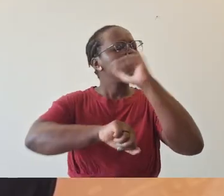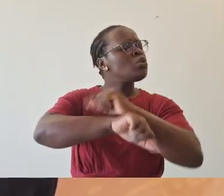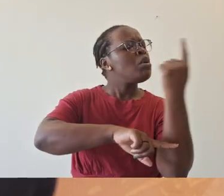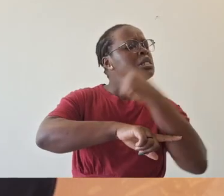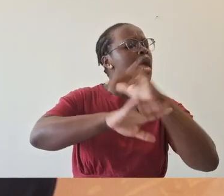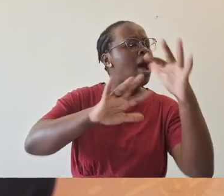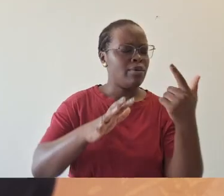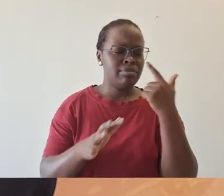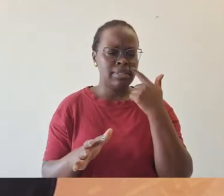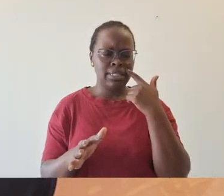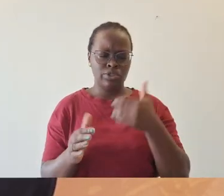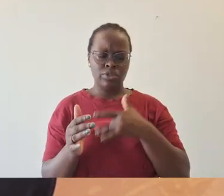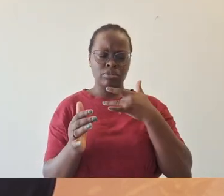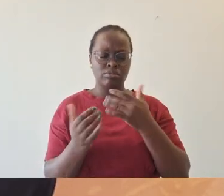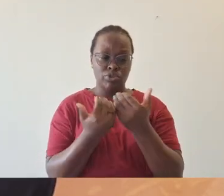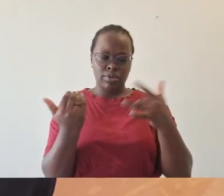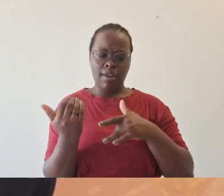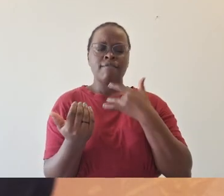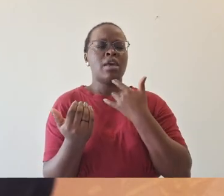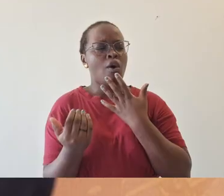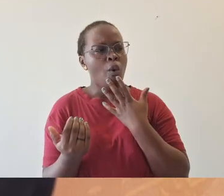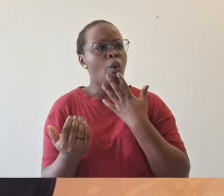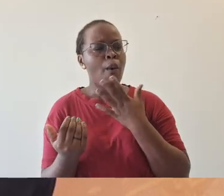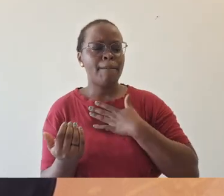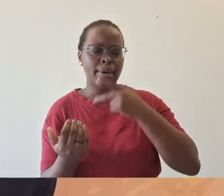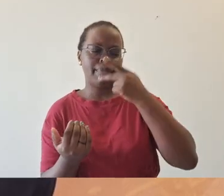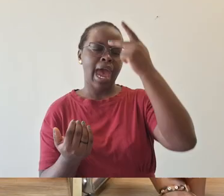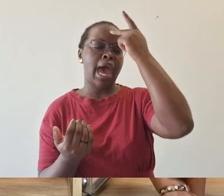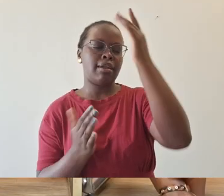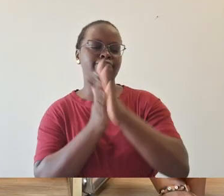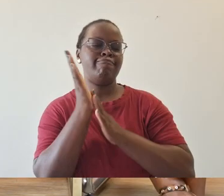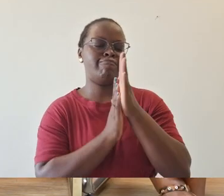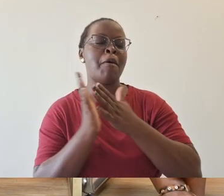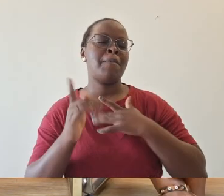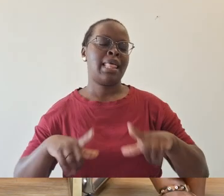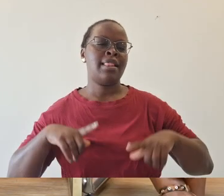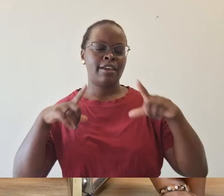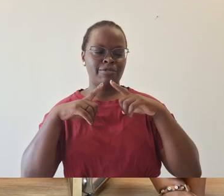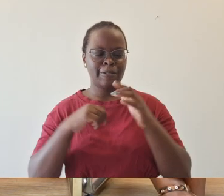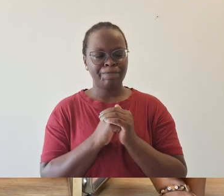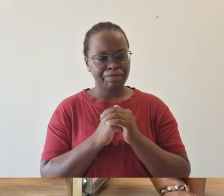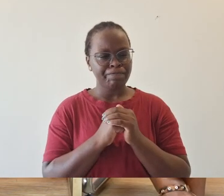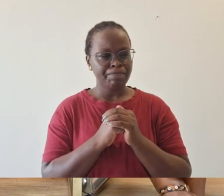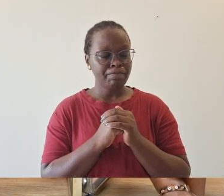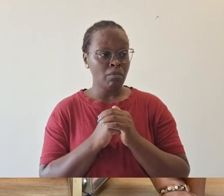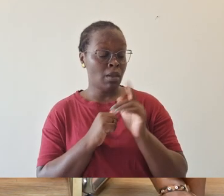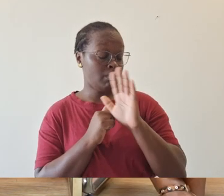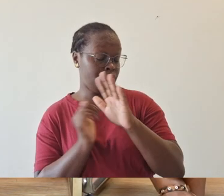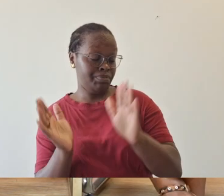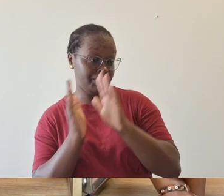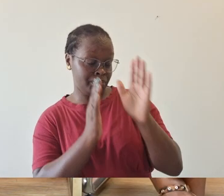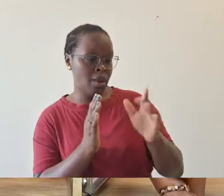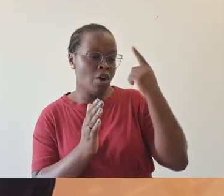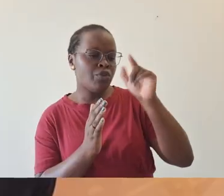program perspective and design approach, what lessons were you learning, especially given that the program was happening in the context where some parents faced